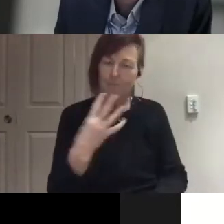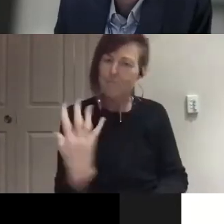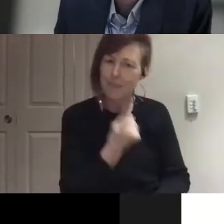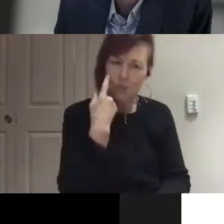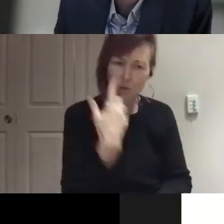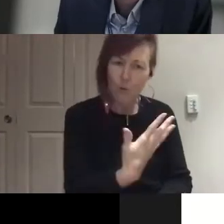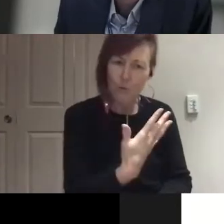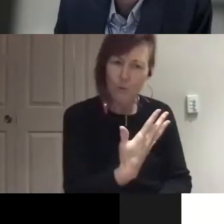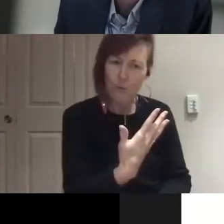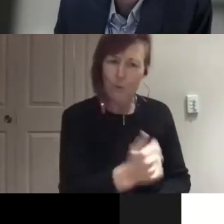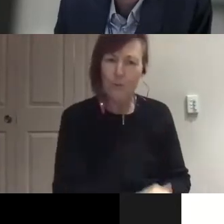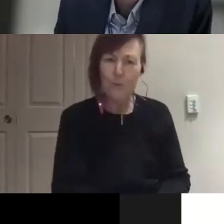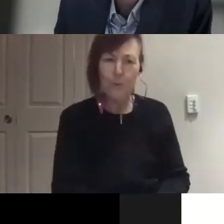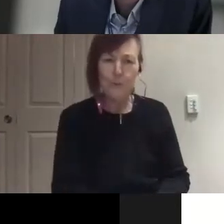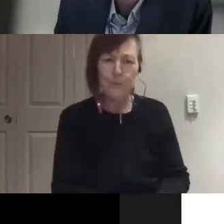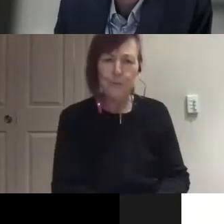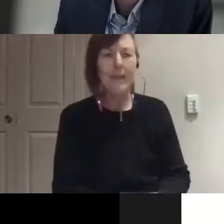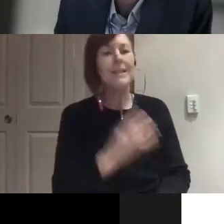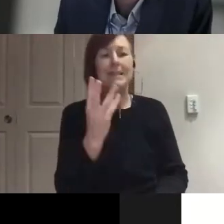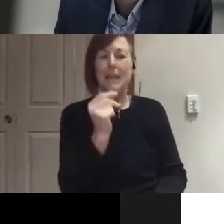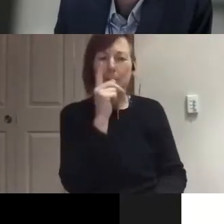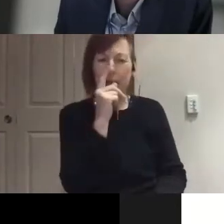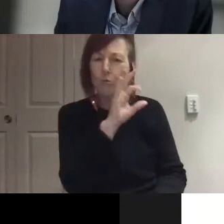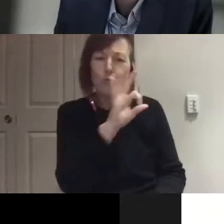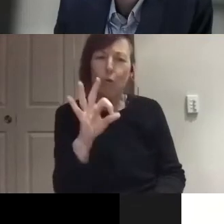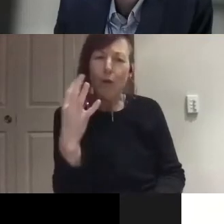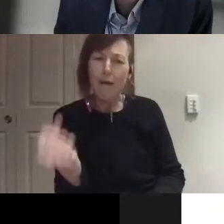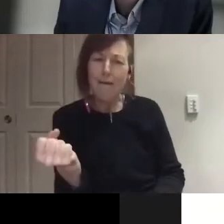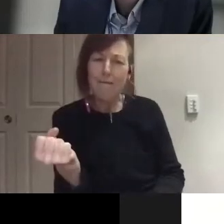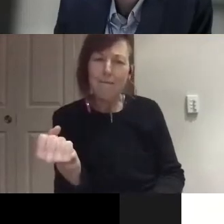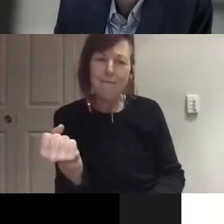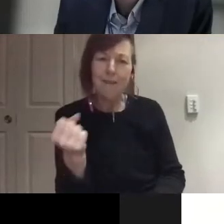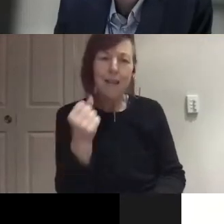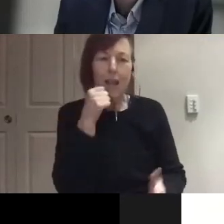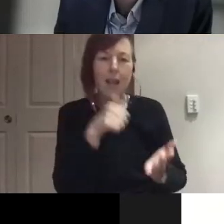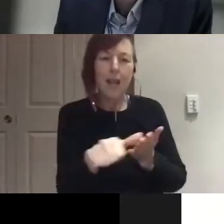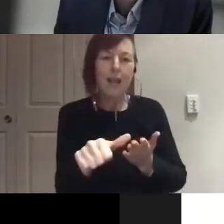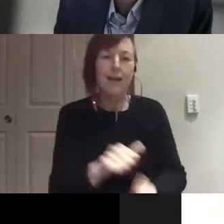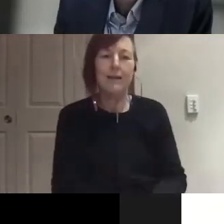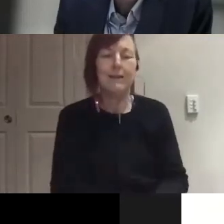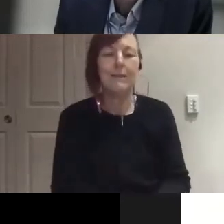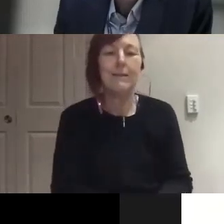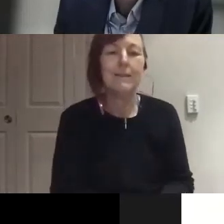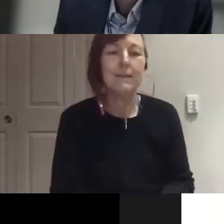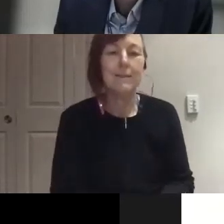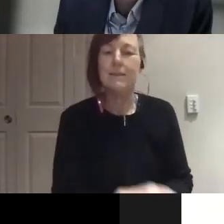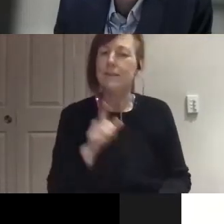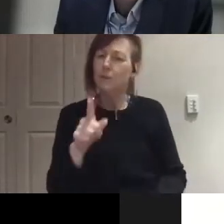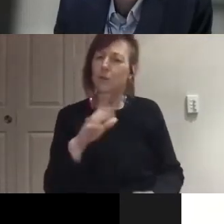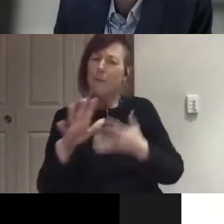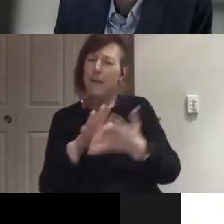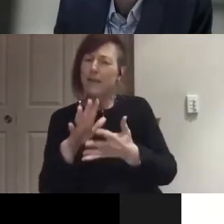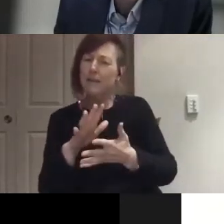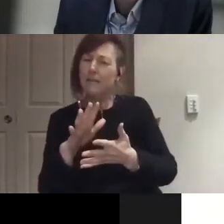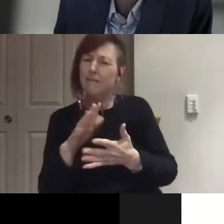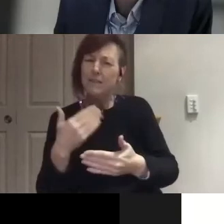Was that about don't have a day 13 test? I don't think people are coming up for day 13 right now. Is that what they mean? Or okay,